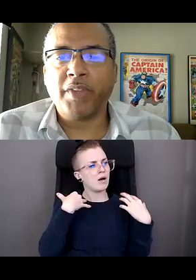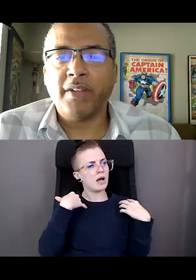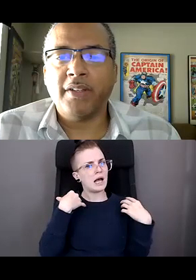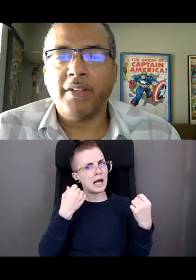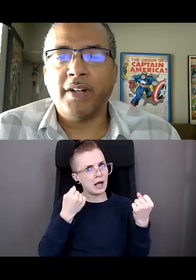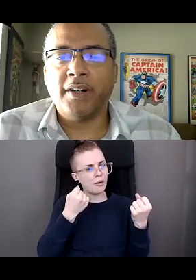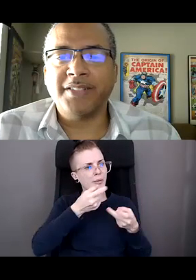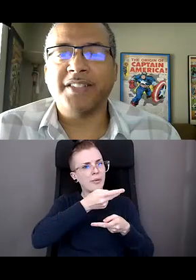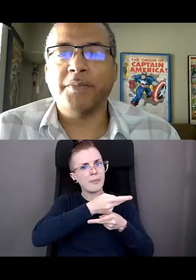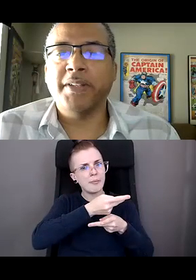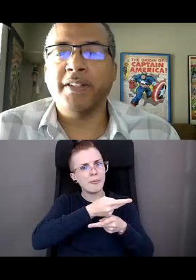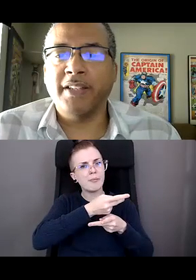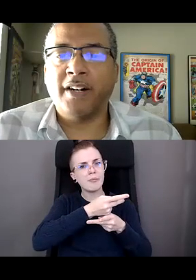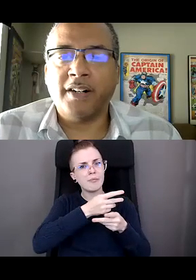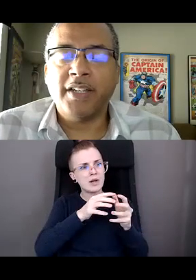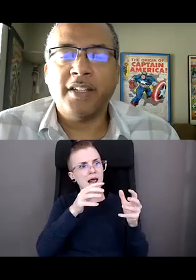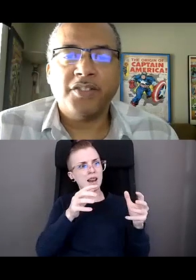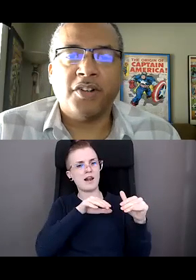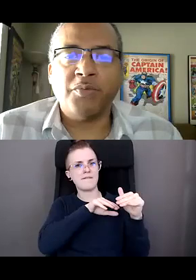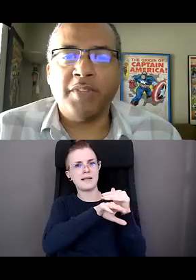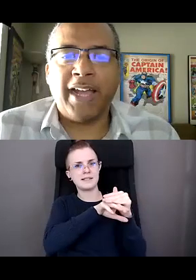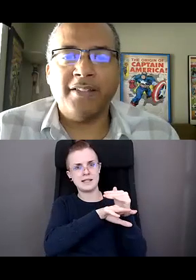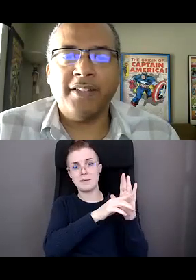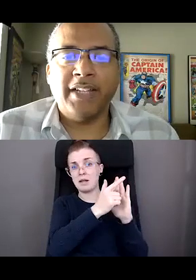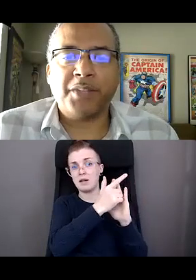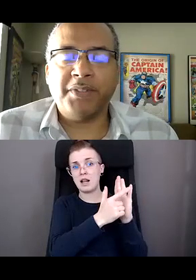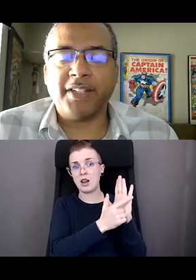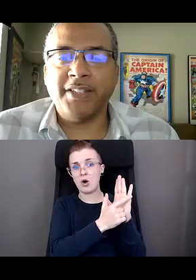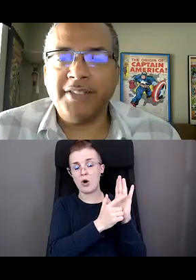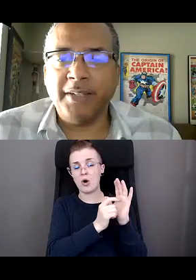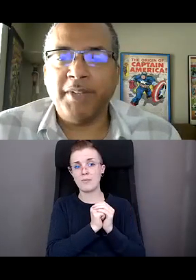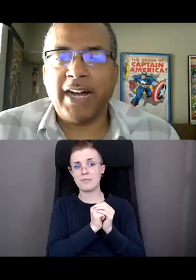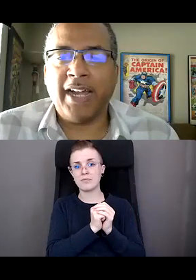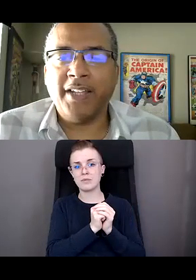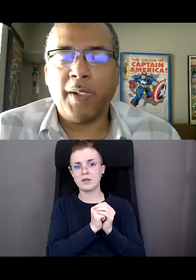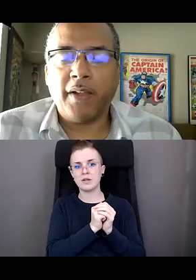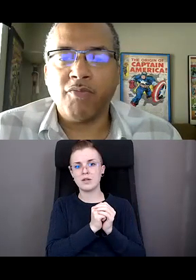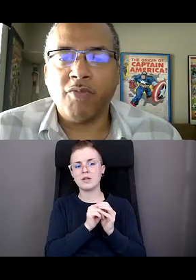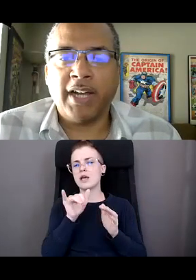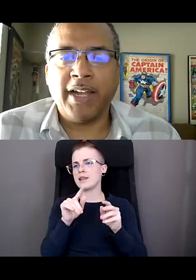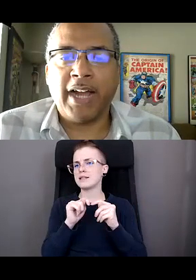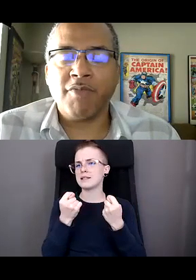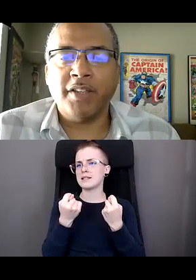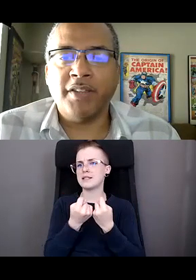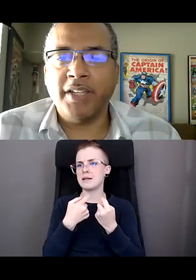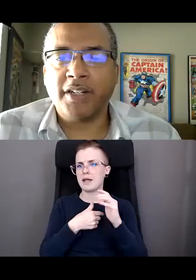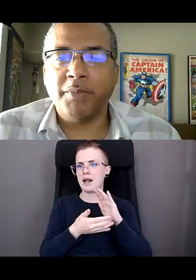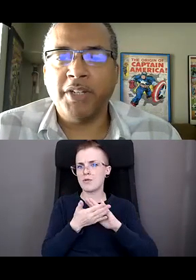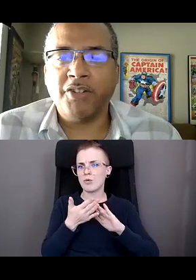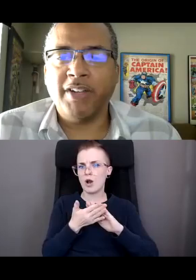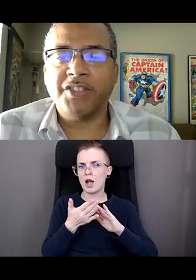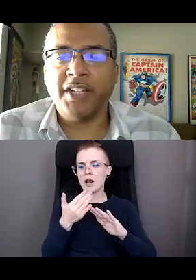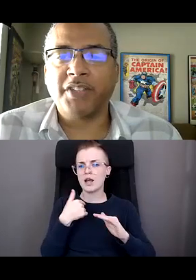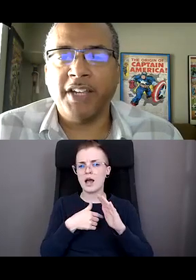of accessibility law. So that's particularly the team that I run. I run the